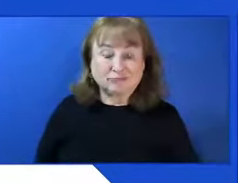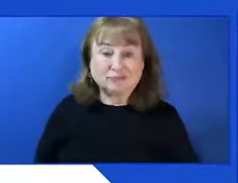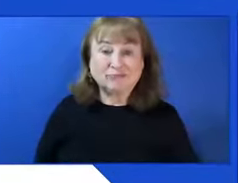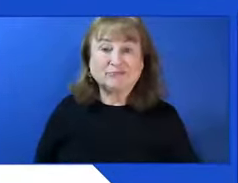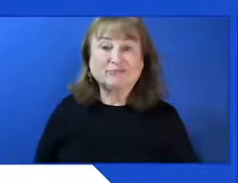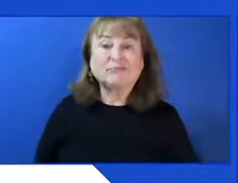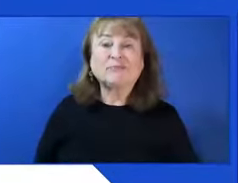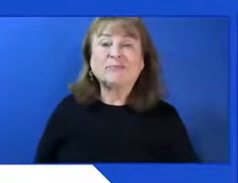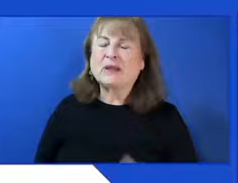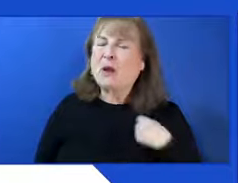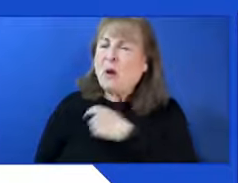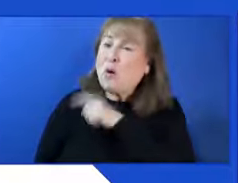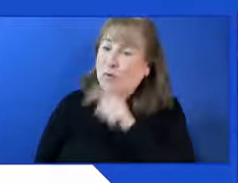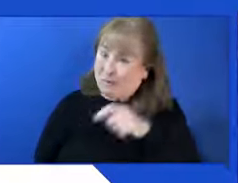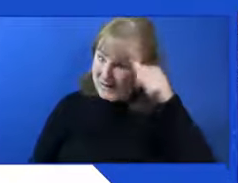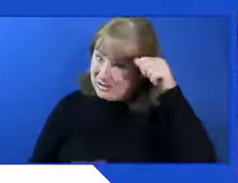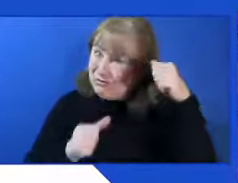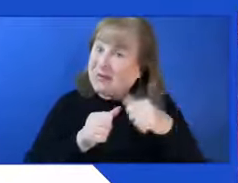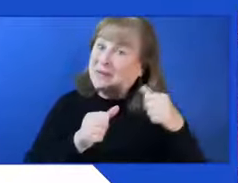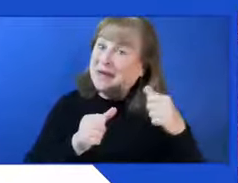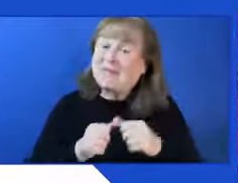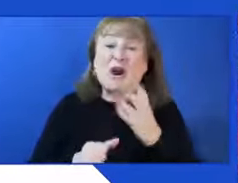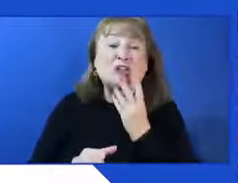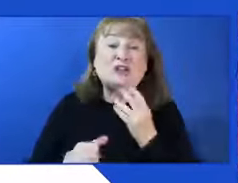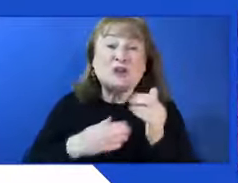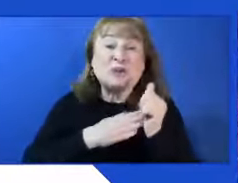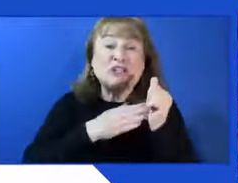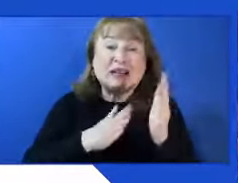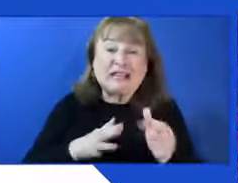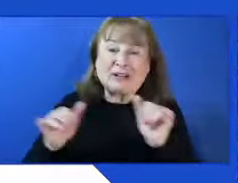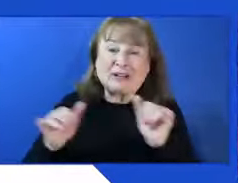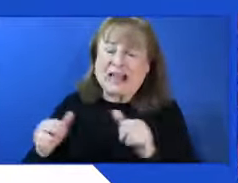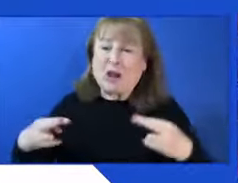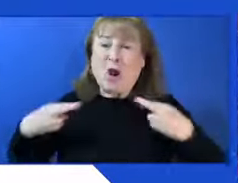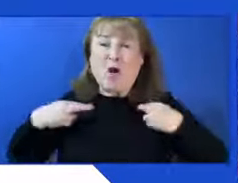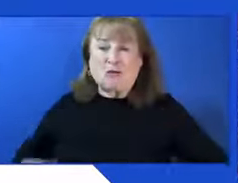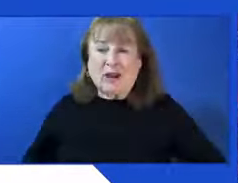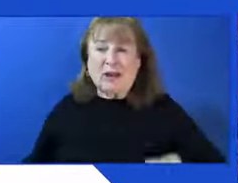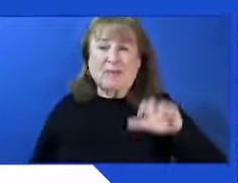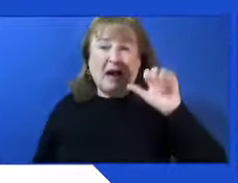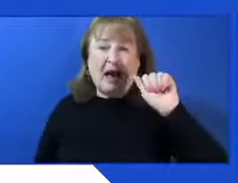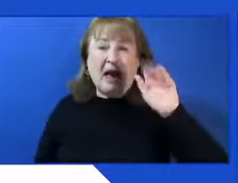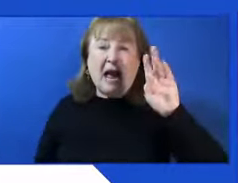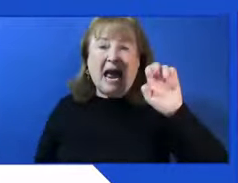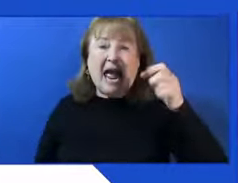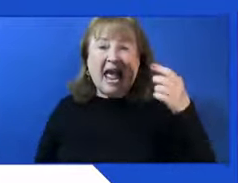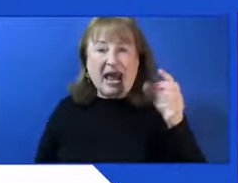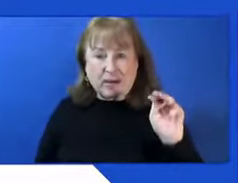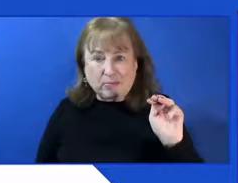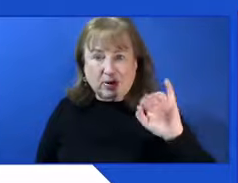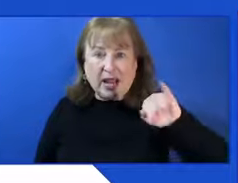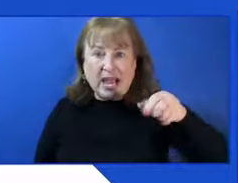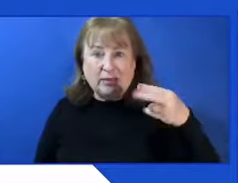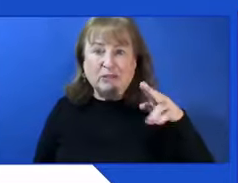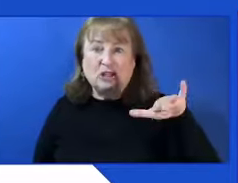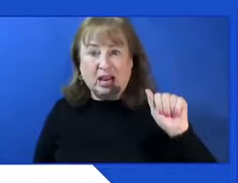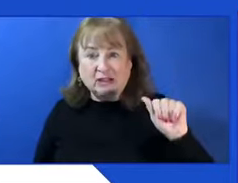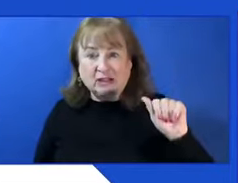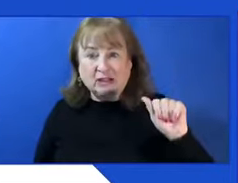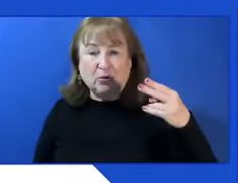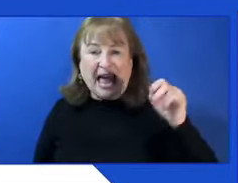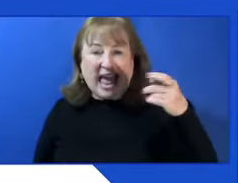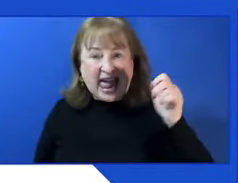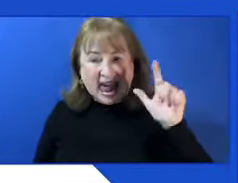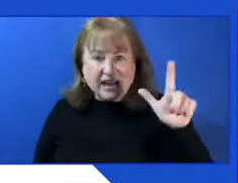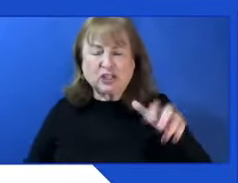We must remember that Jewish leaders like Rabbi Abraham Joshua Herschel marched